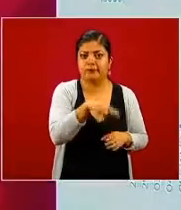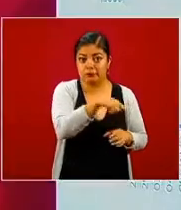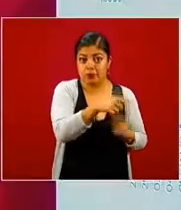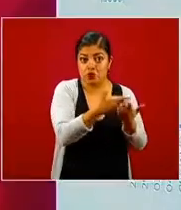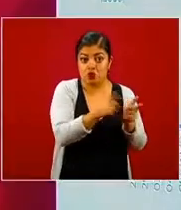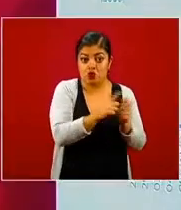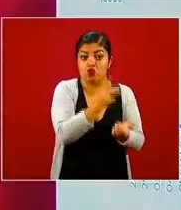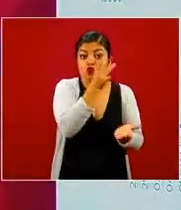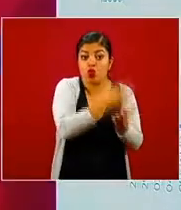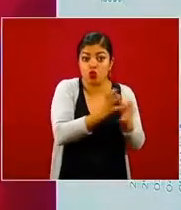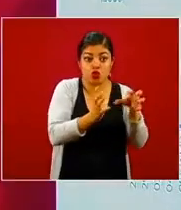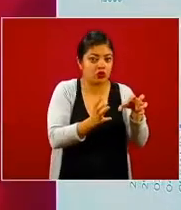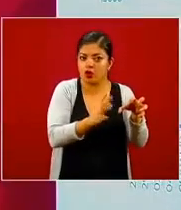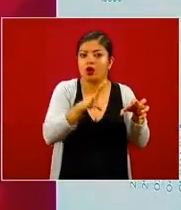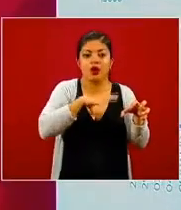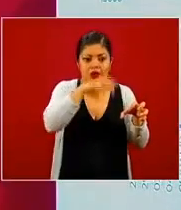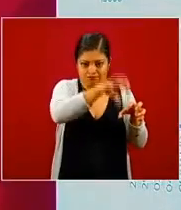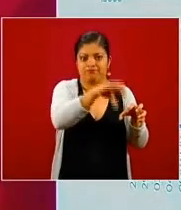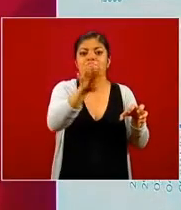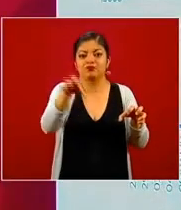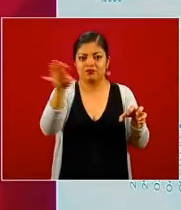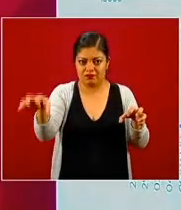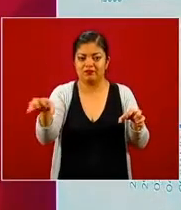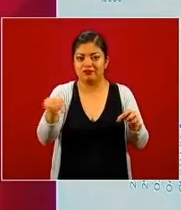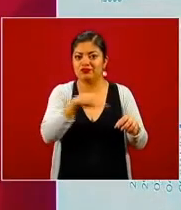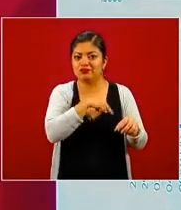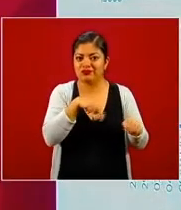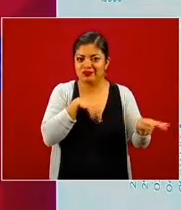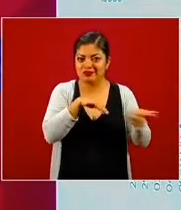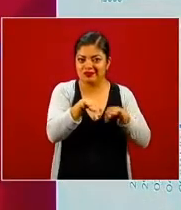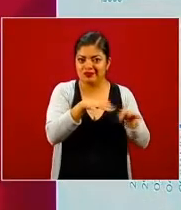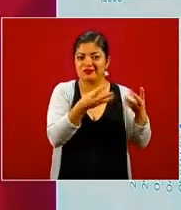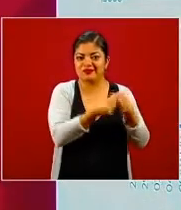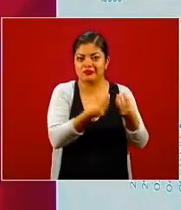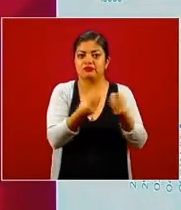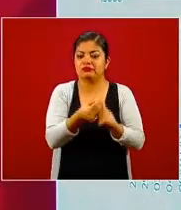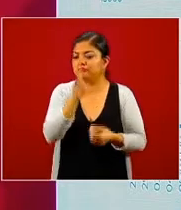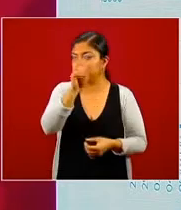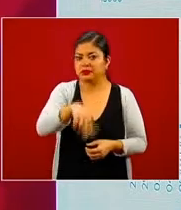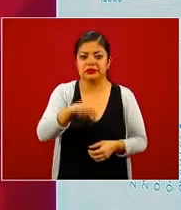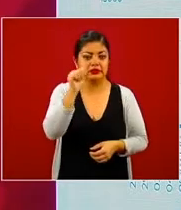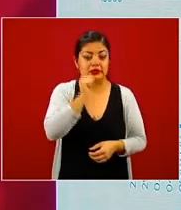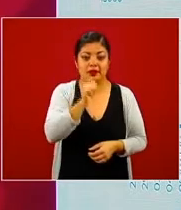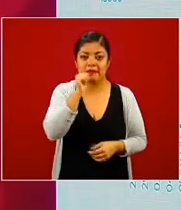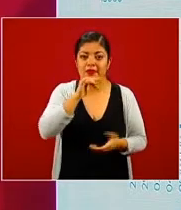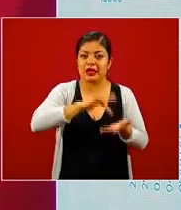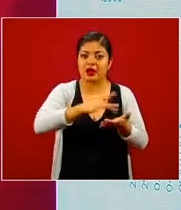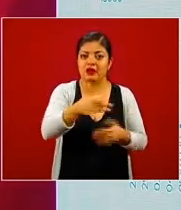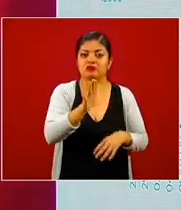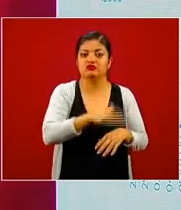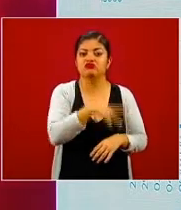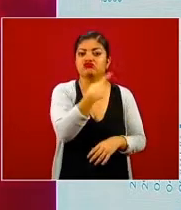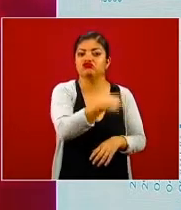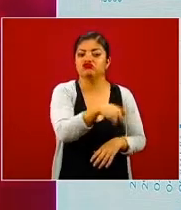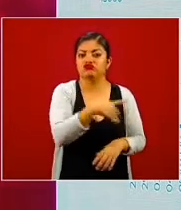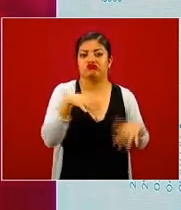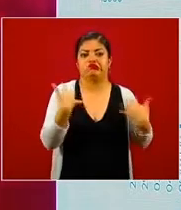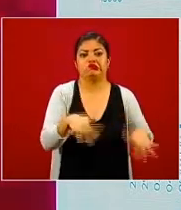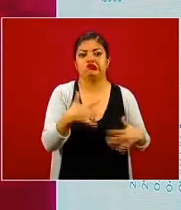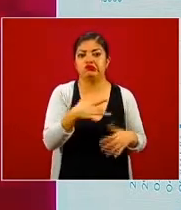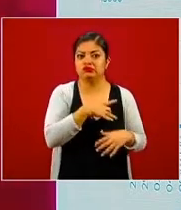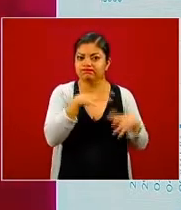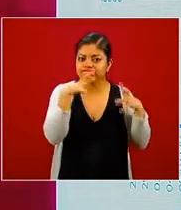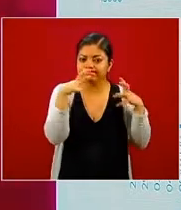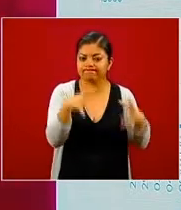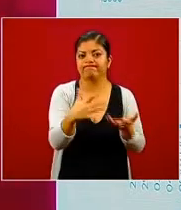the mathematics department at the Universidad Nacional Autónoma de México, the UNAM. And